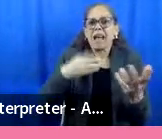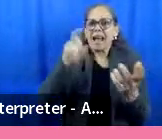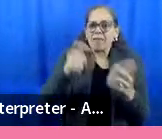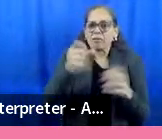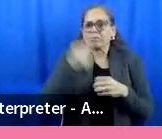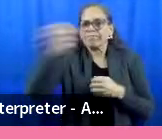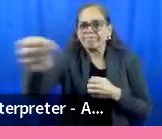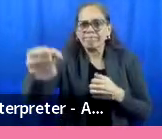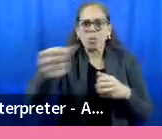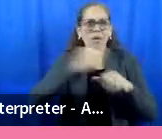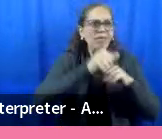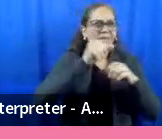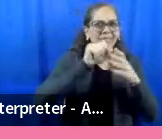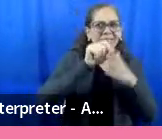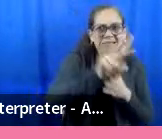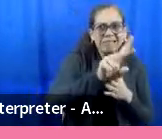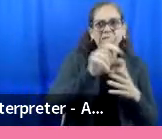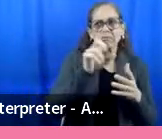from their home,